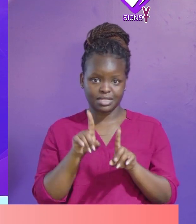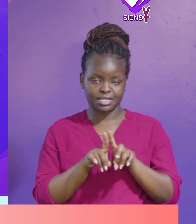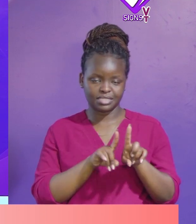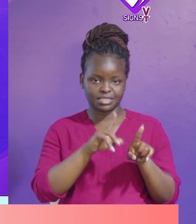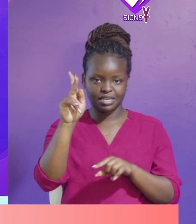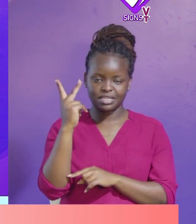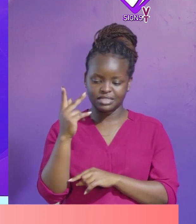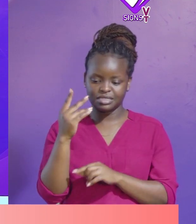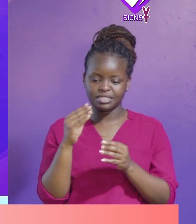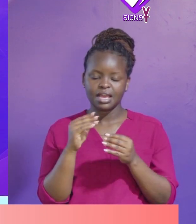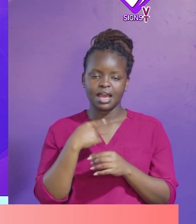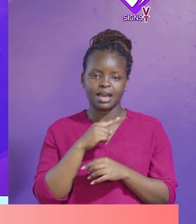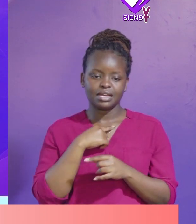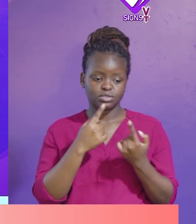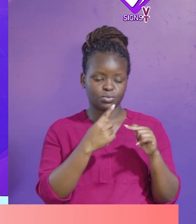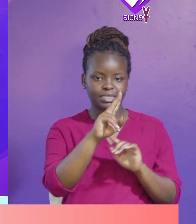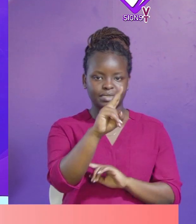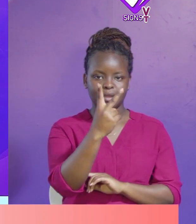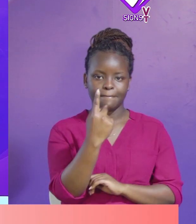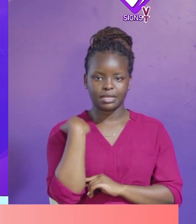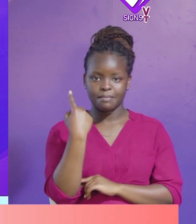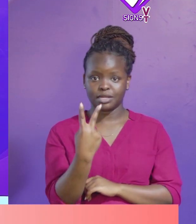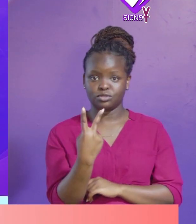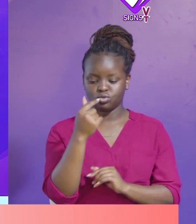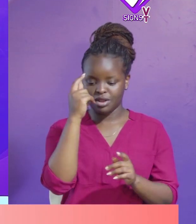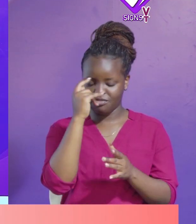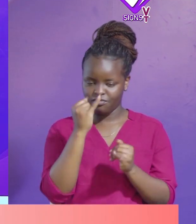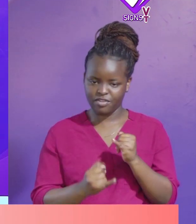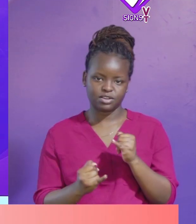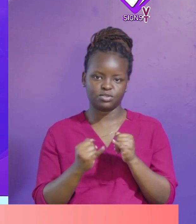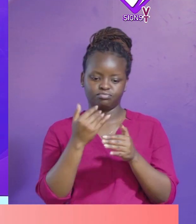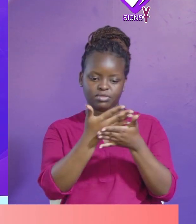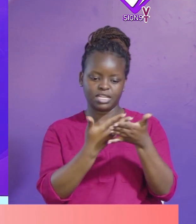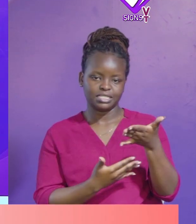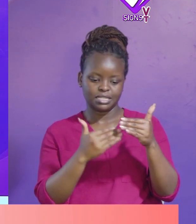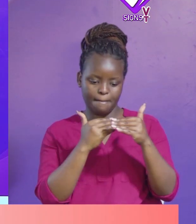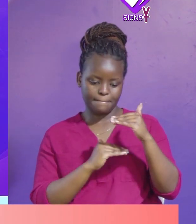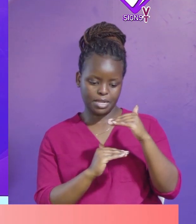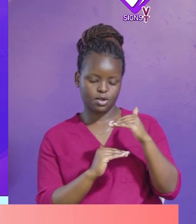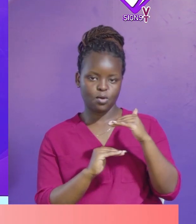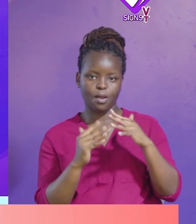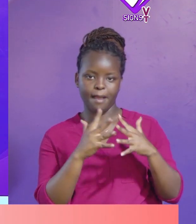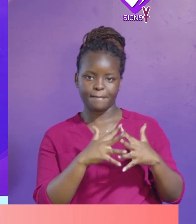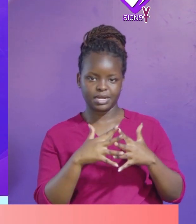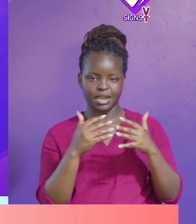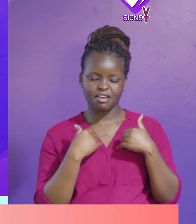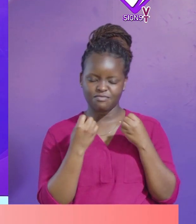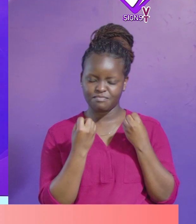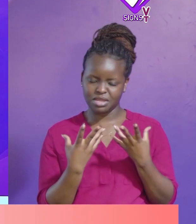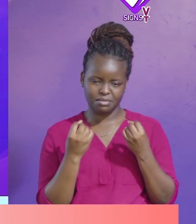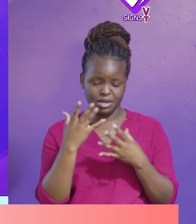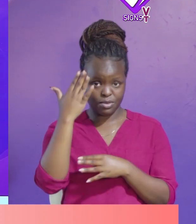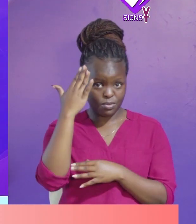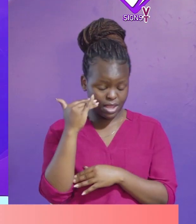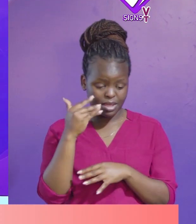to be the second on the final list or the final table, just below America, who had many medals. That is because